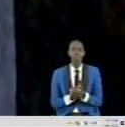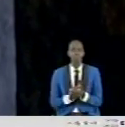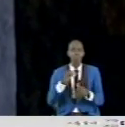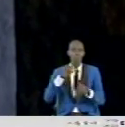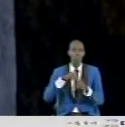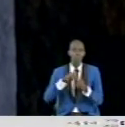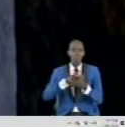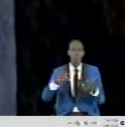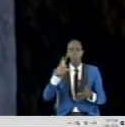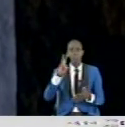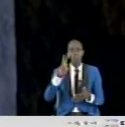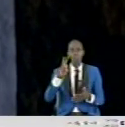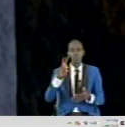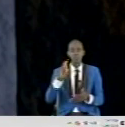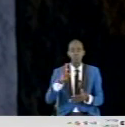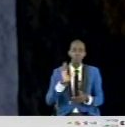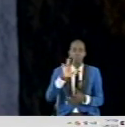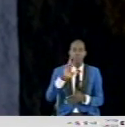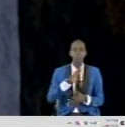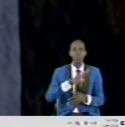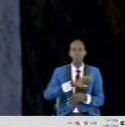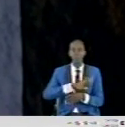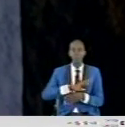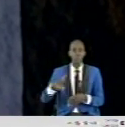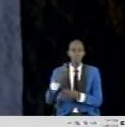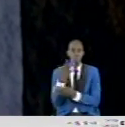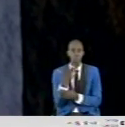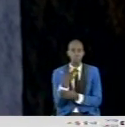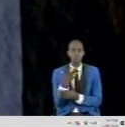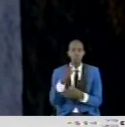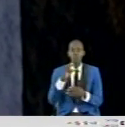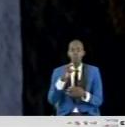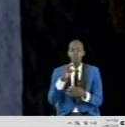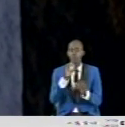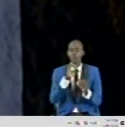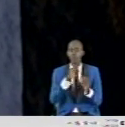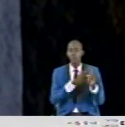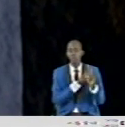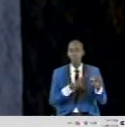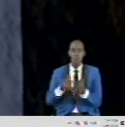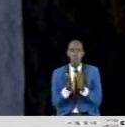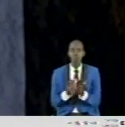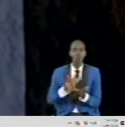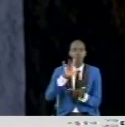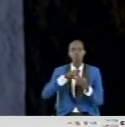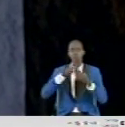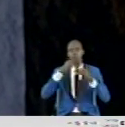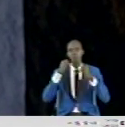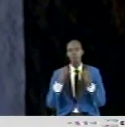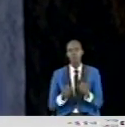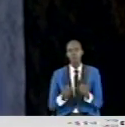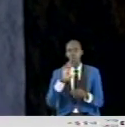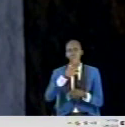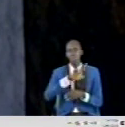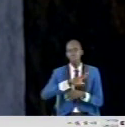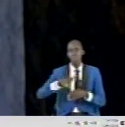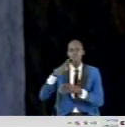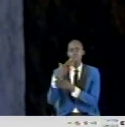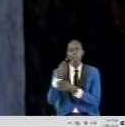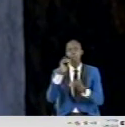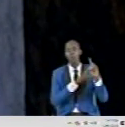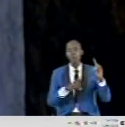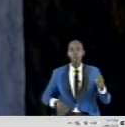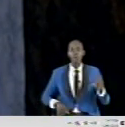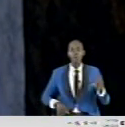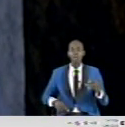direct challenge oh Lord it becomes glorious in power that right hand oh Lord has